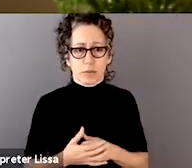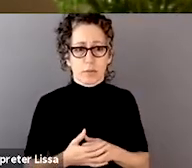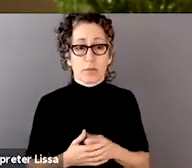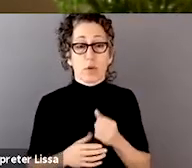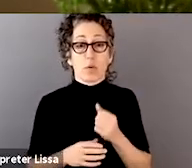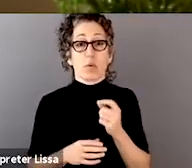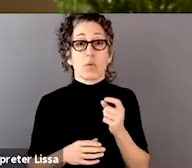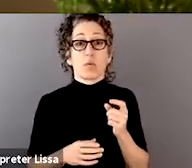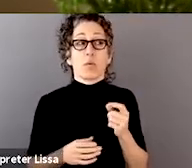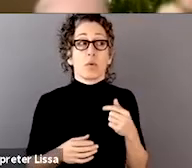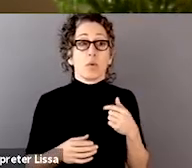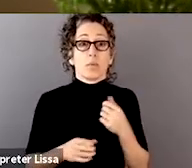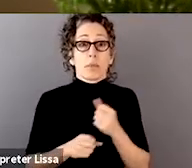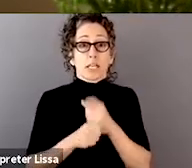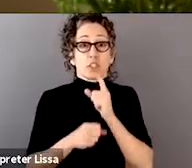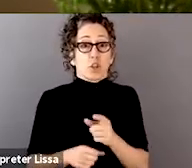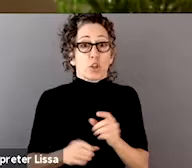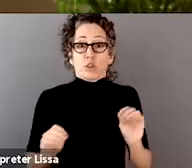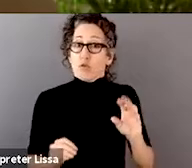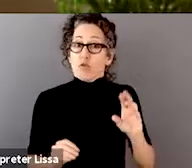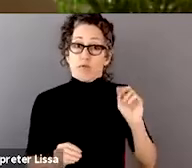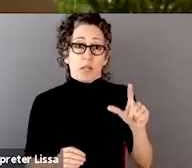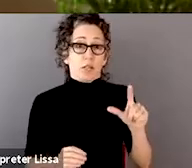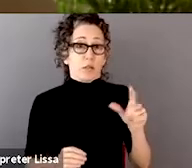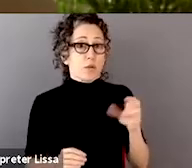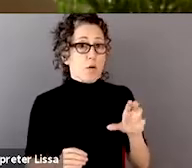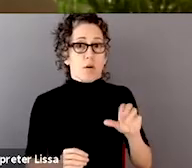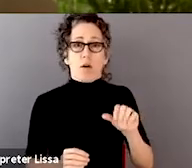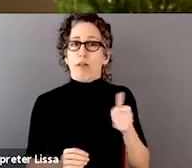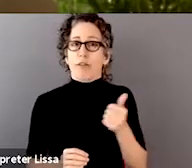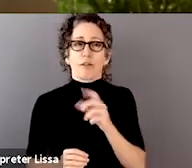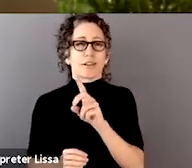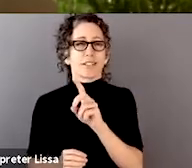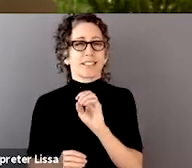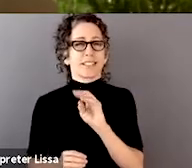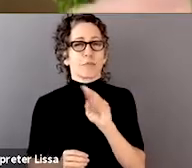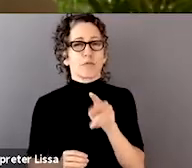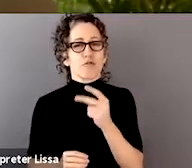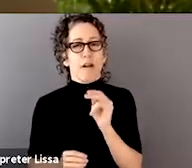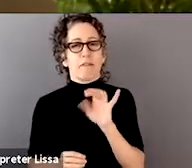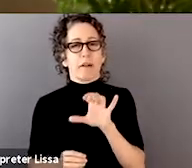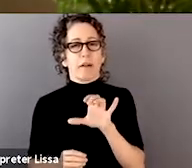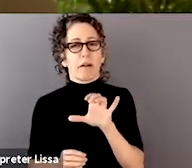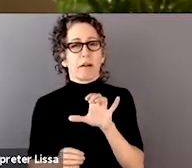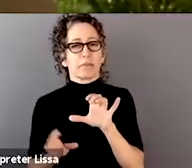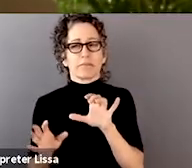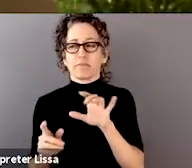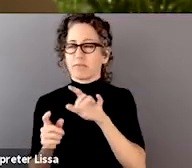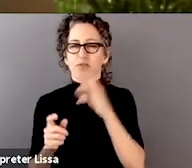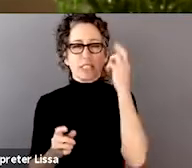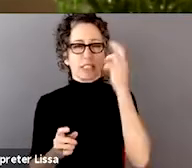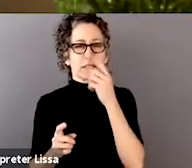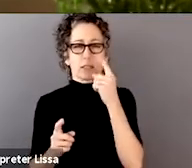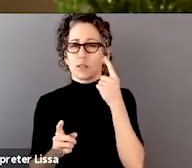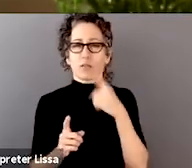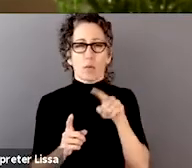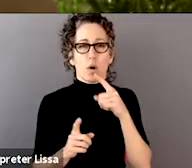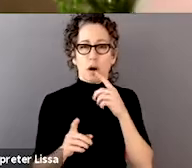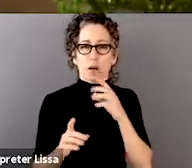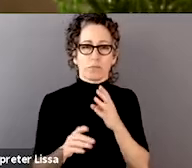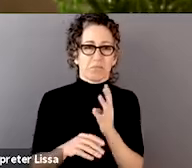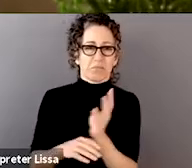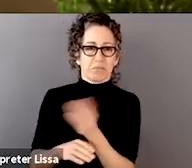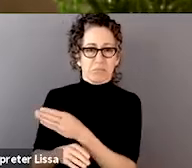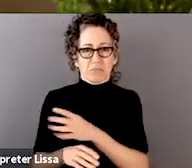no, racial or any other kind of demographic discrimination that is happening, is one of the recent problems that we have been working